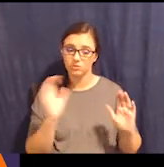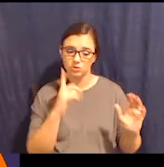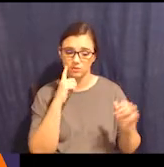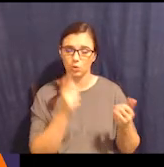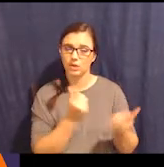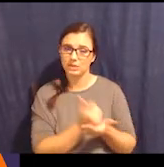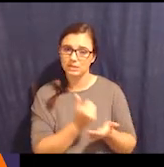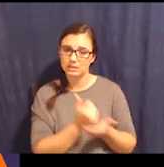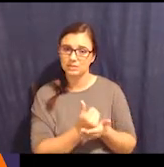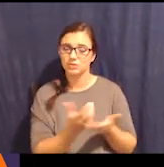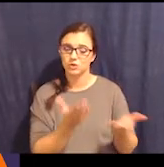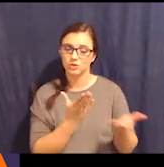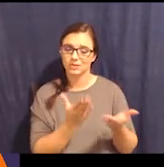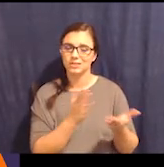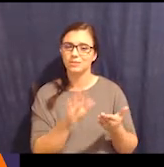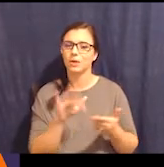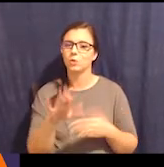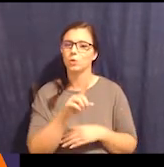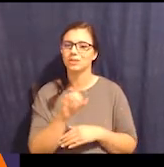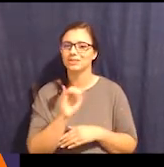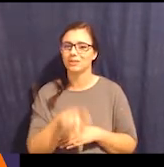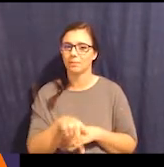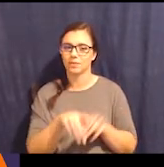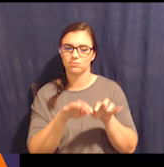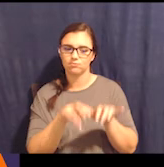going to the website of